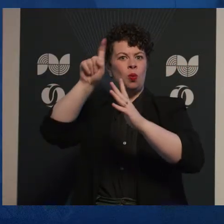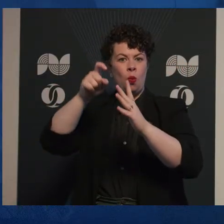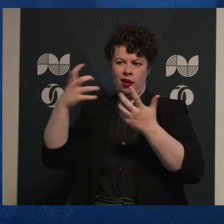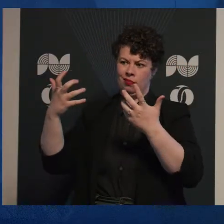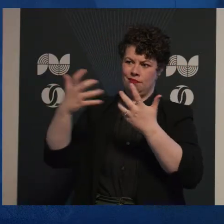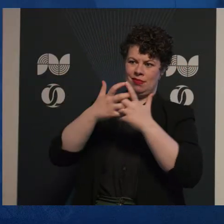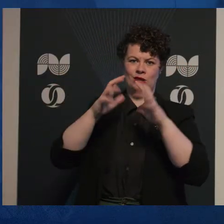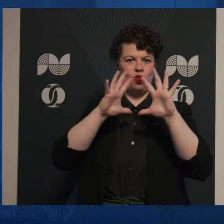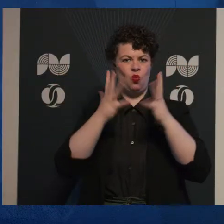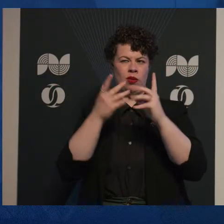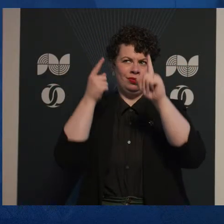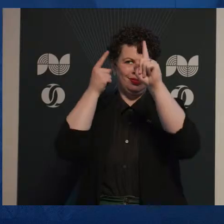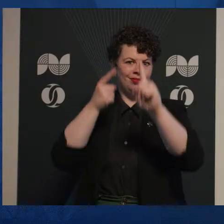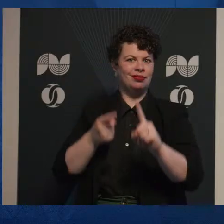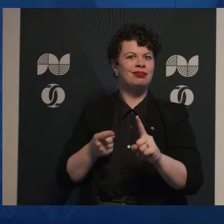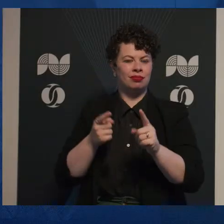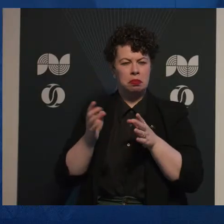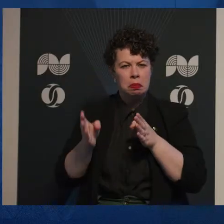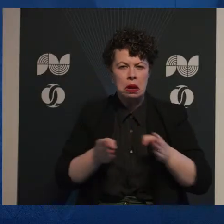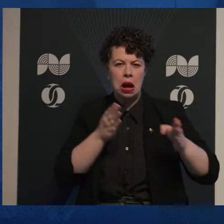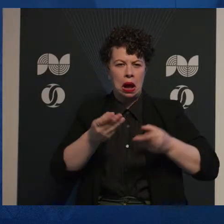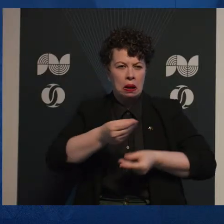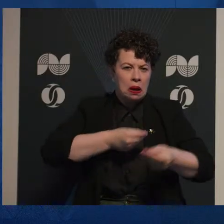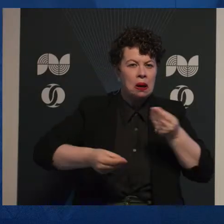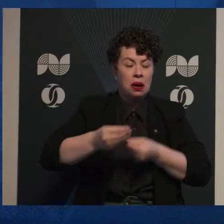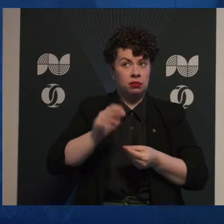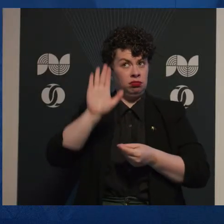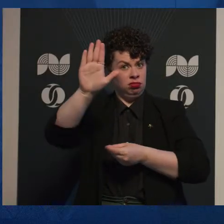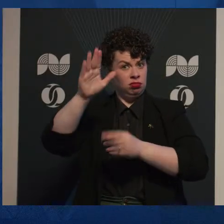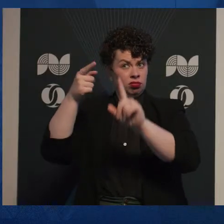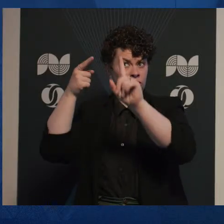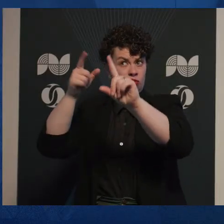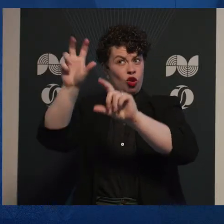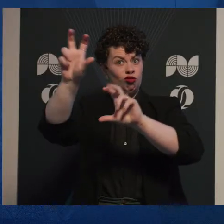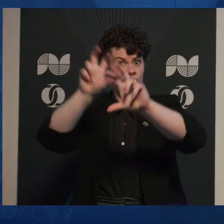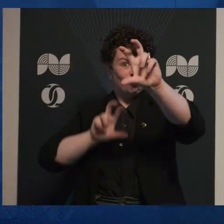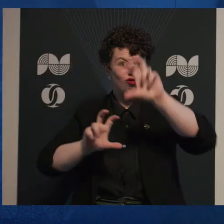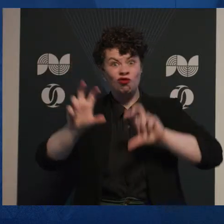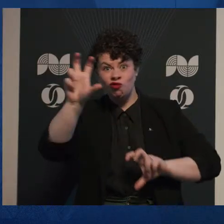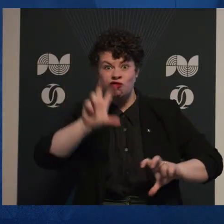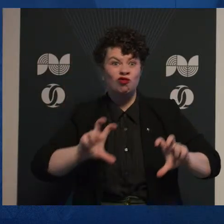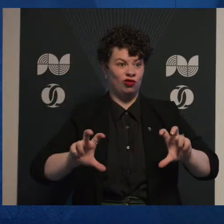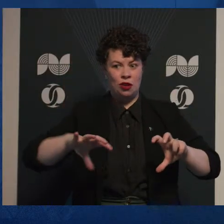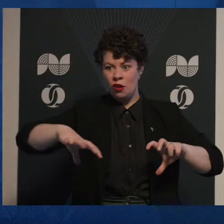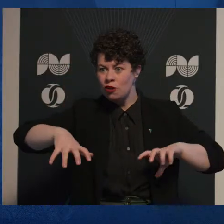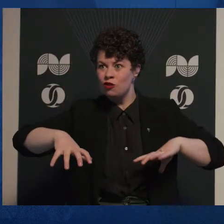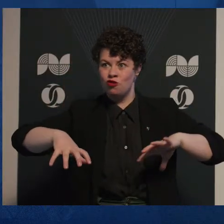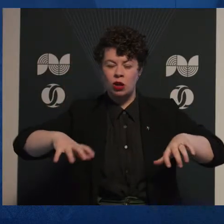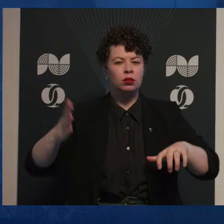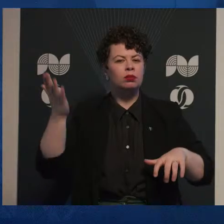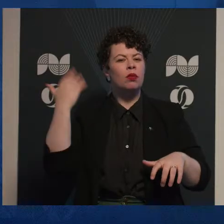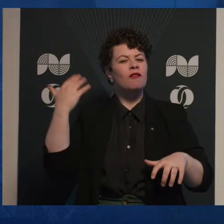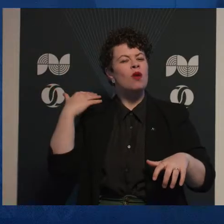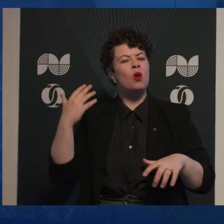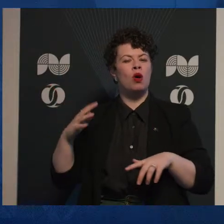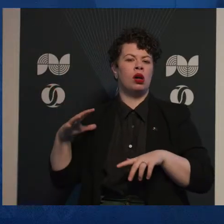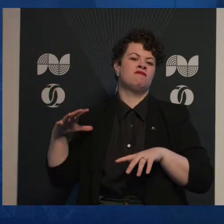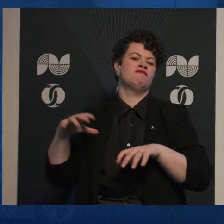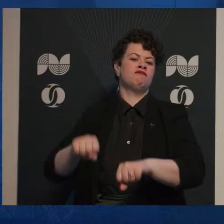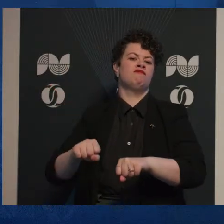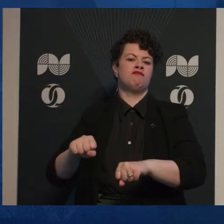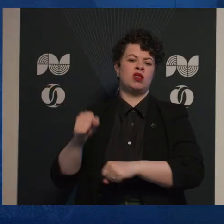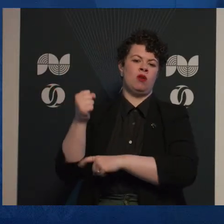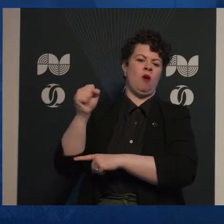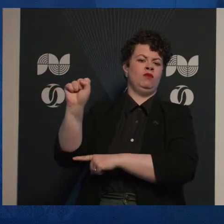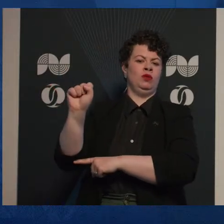order. Its main task has been to bring the countries from the former communist bloc into that